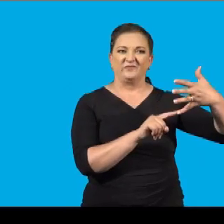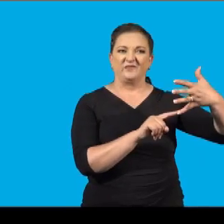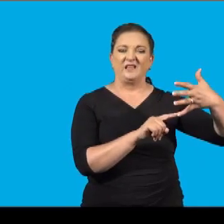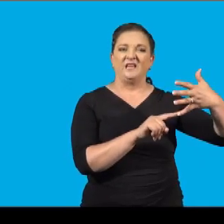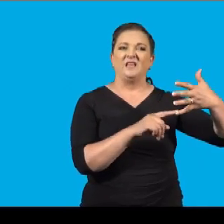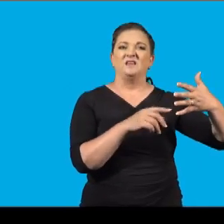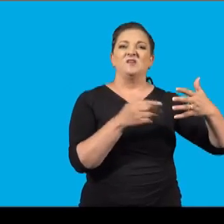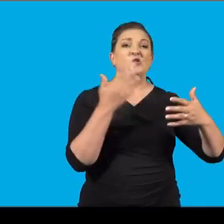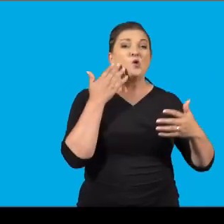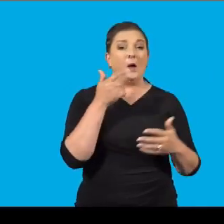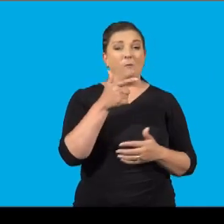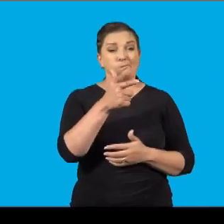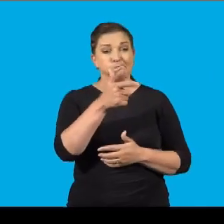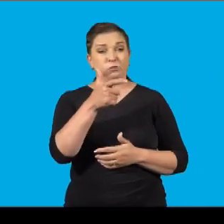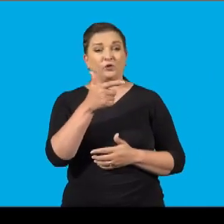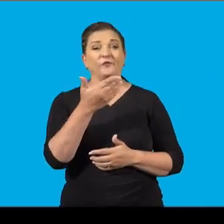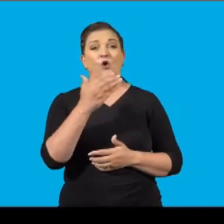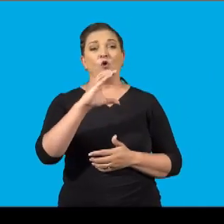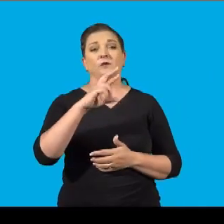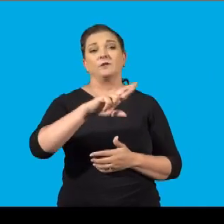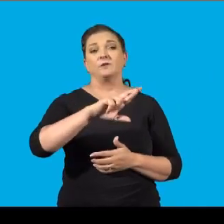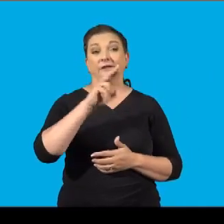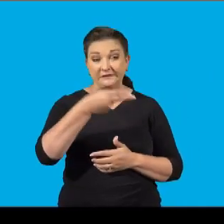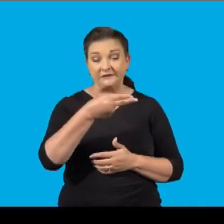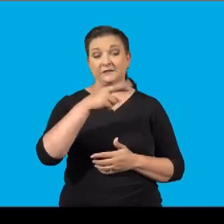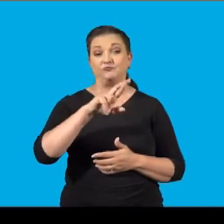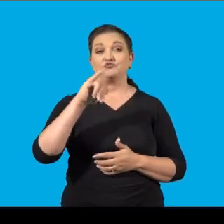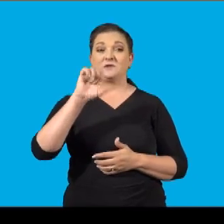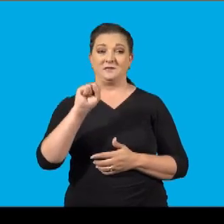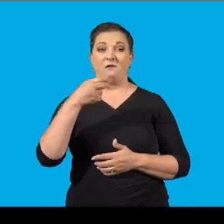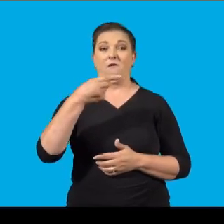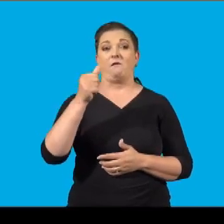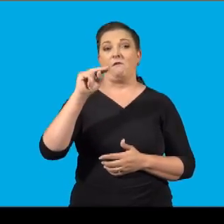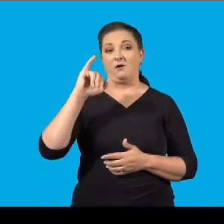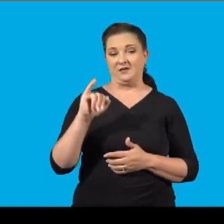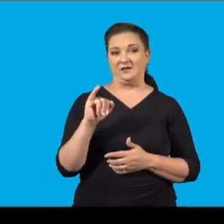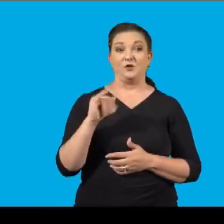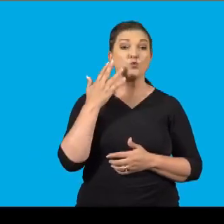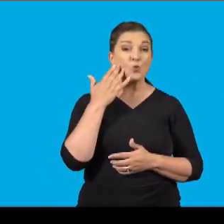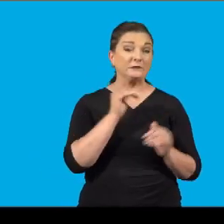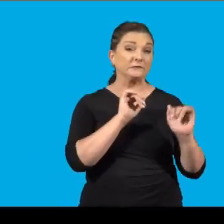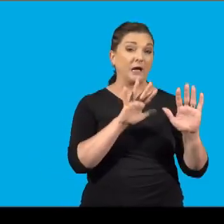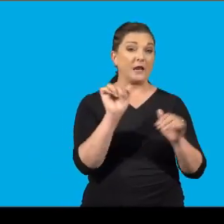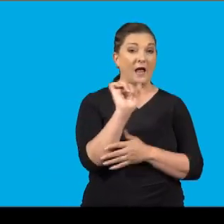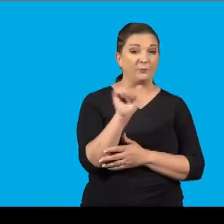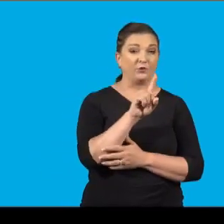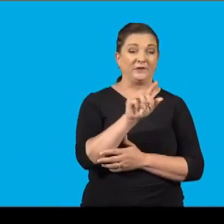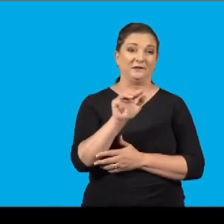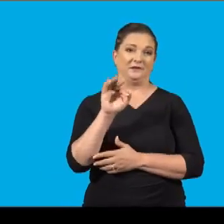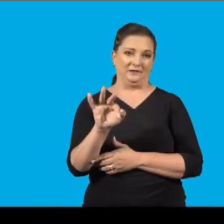April 1993 and its impact on South Africa. Their political leadership